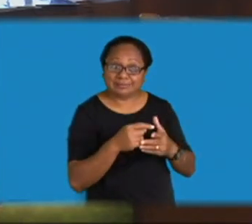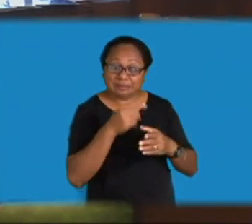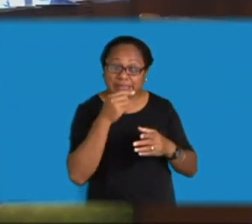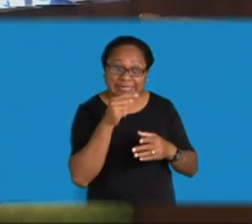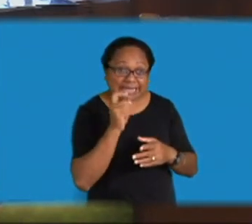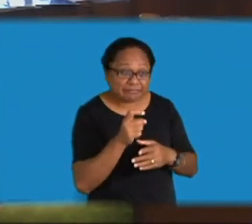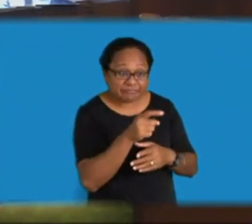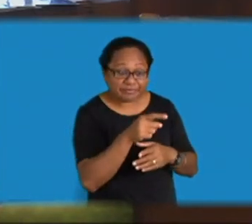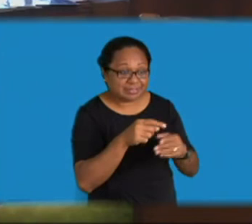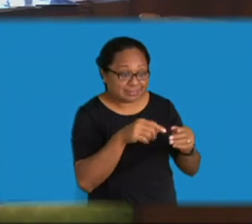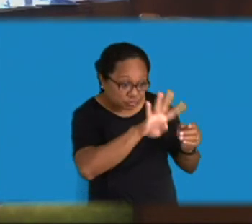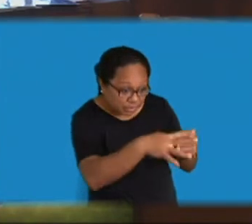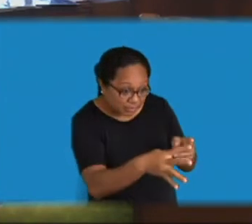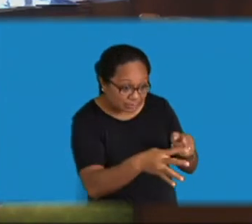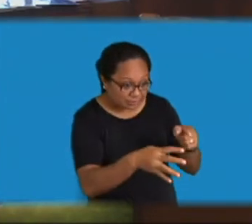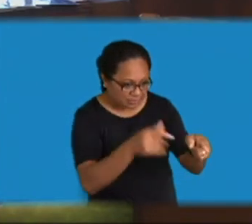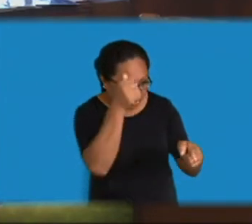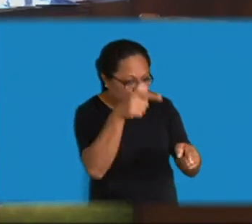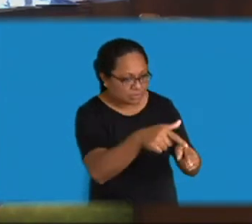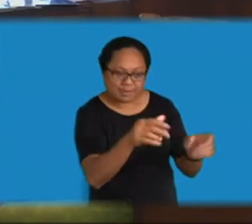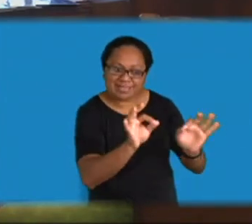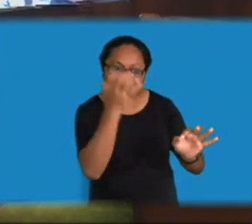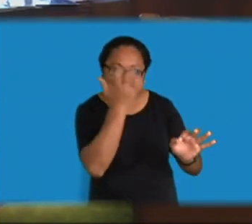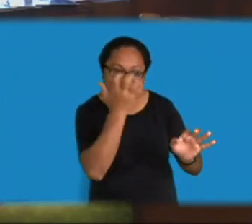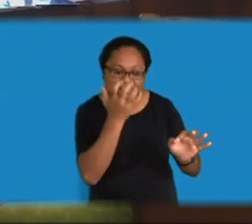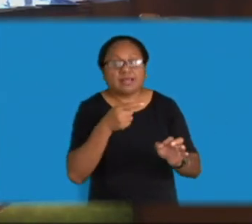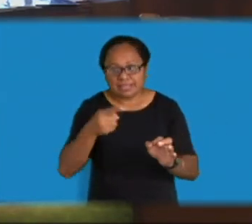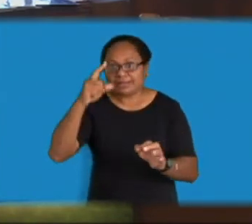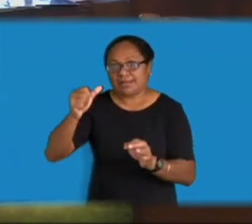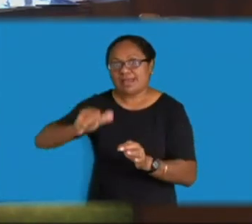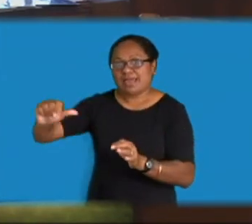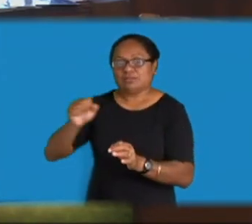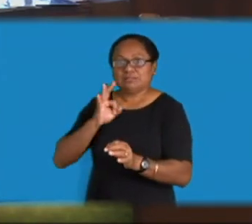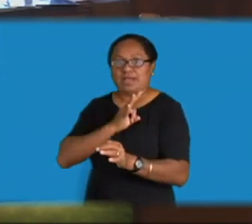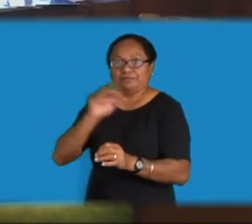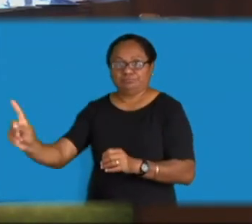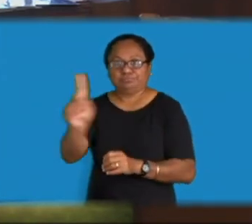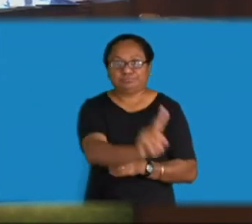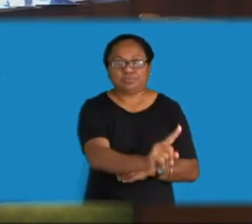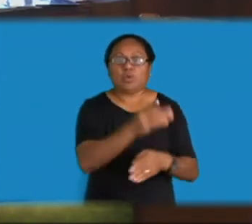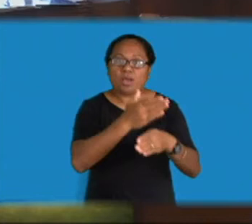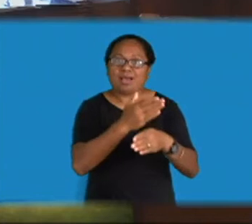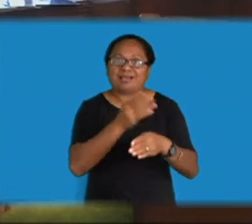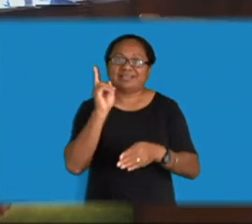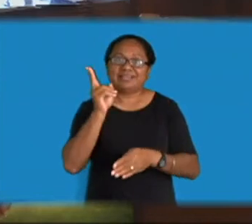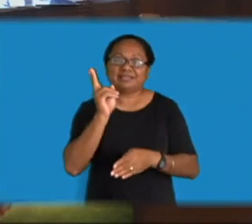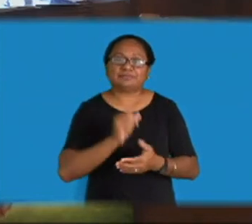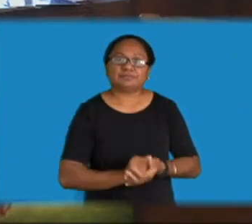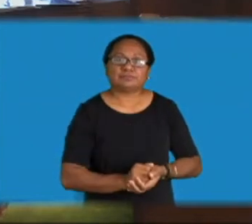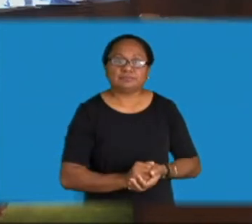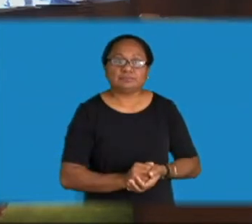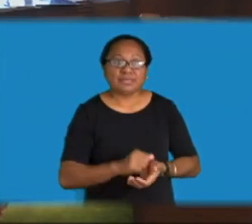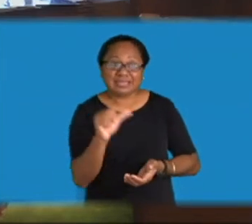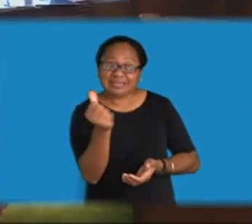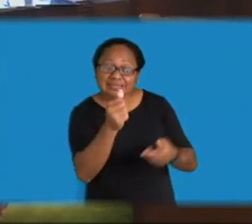miner's health and life is at risk, the re-entry is authorized to take place. Now, Madam Speaker, any area that is